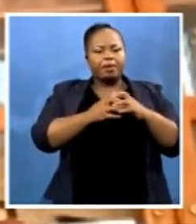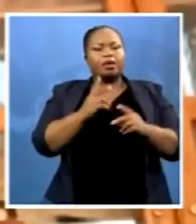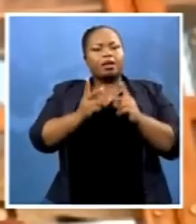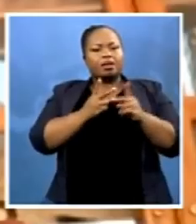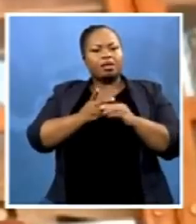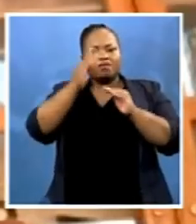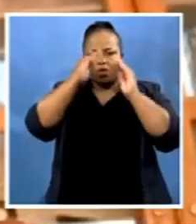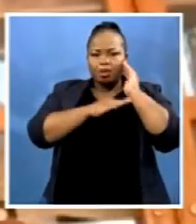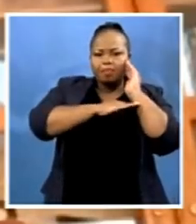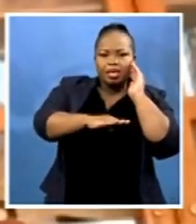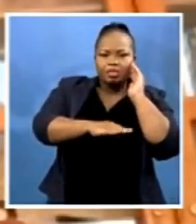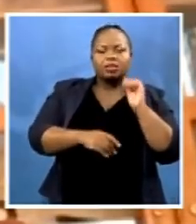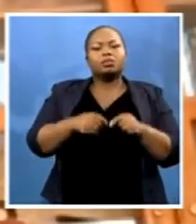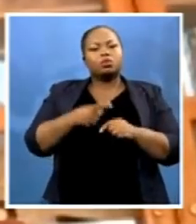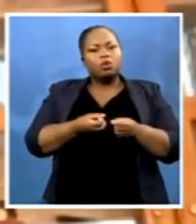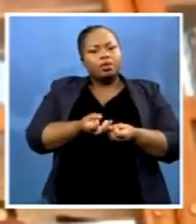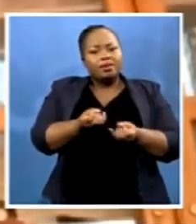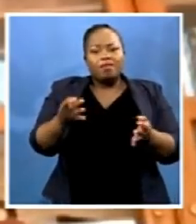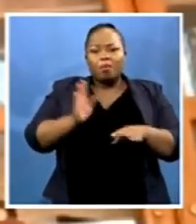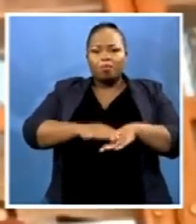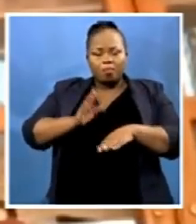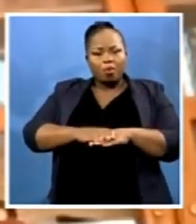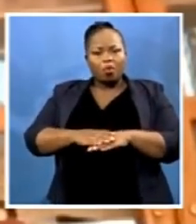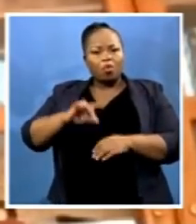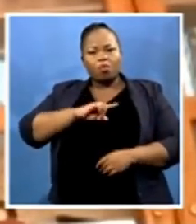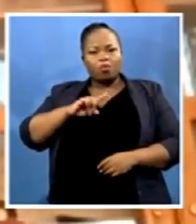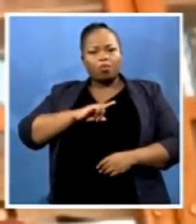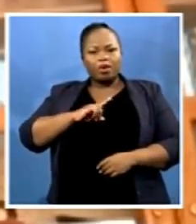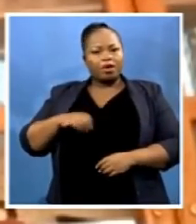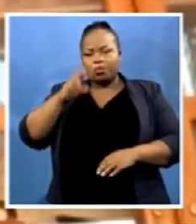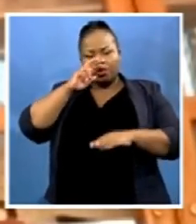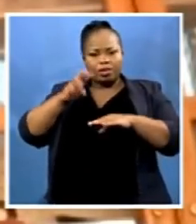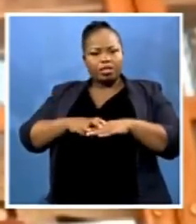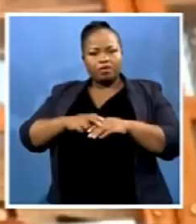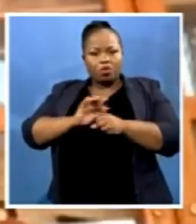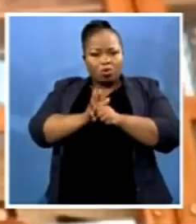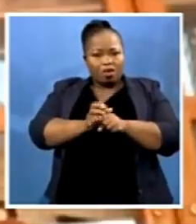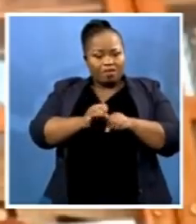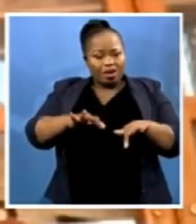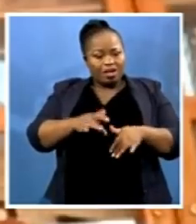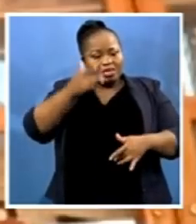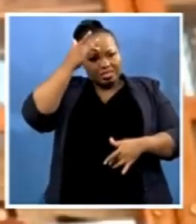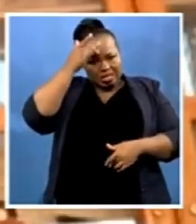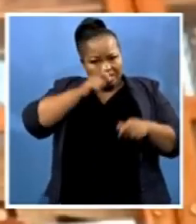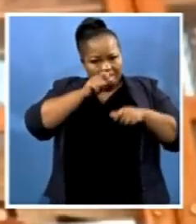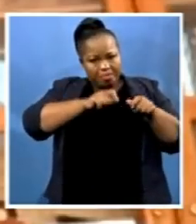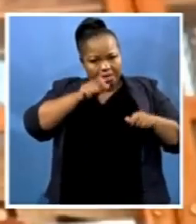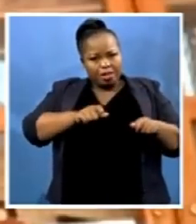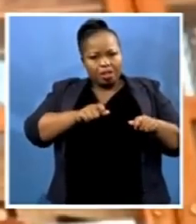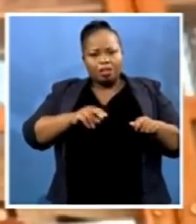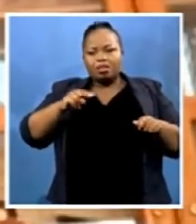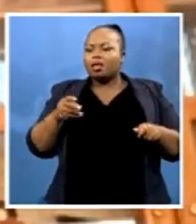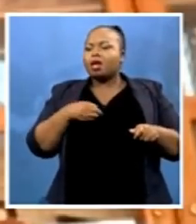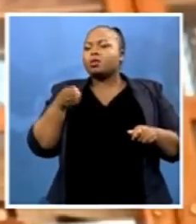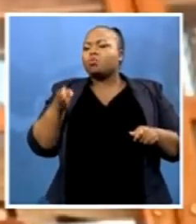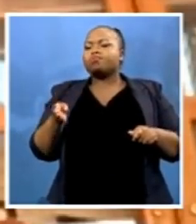we don't actually have the COVID-19 patients displacing other patients who are quite needy. And also that we're going to end up with